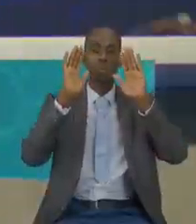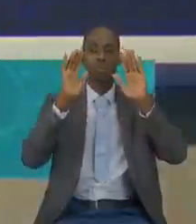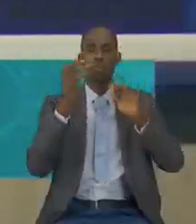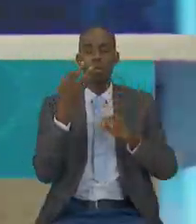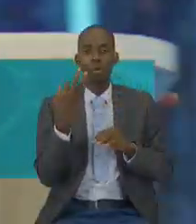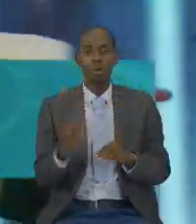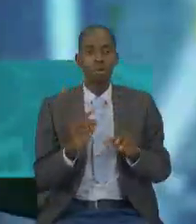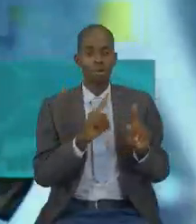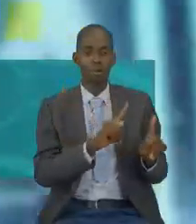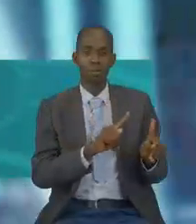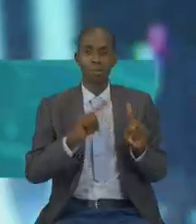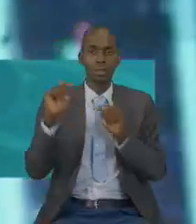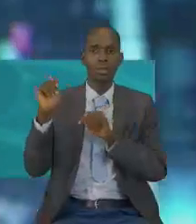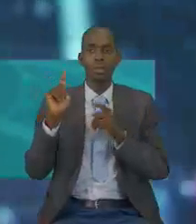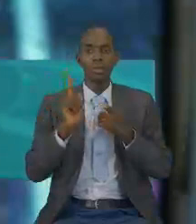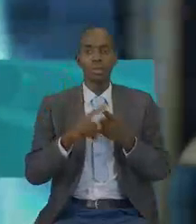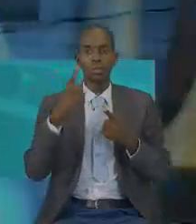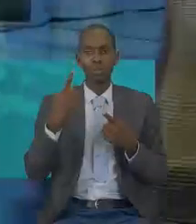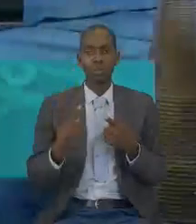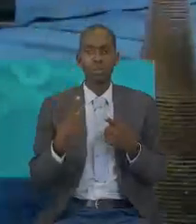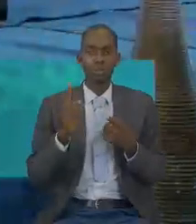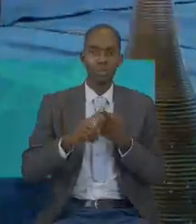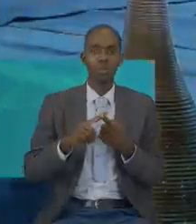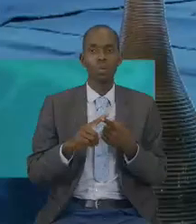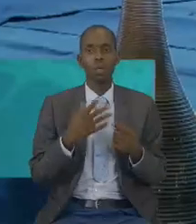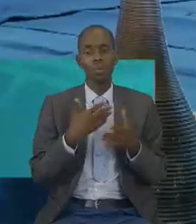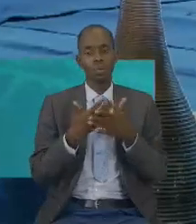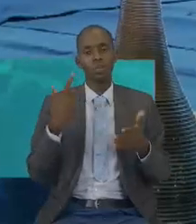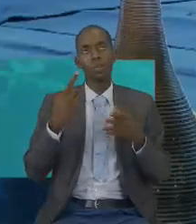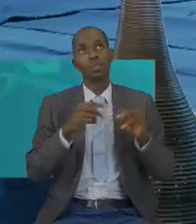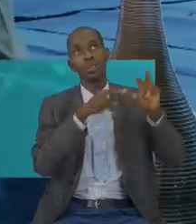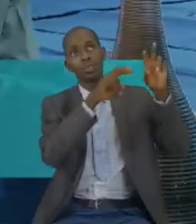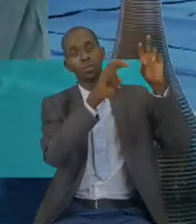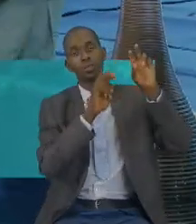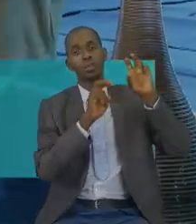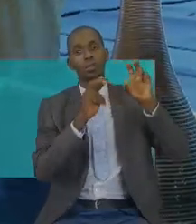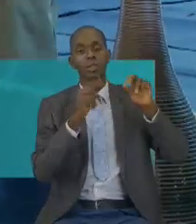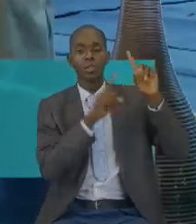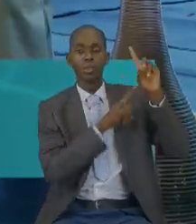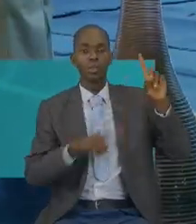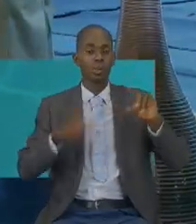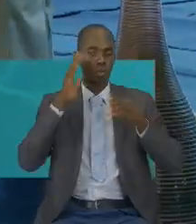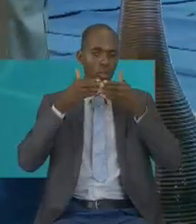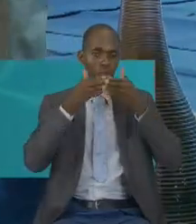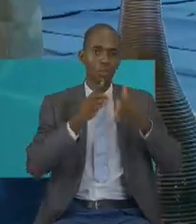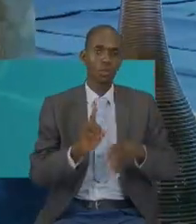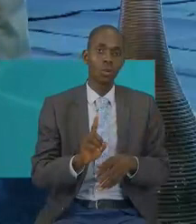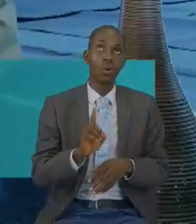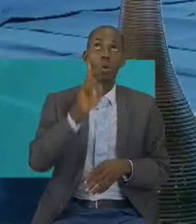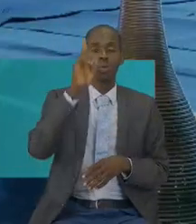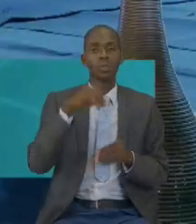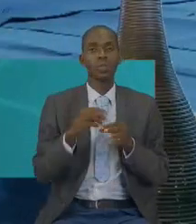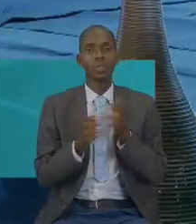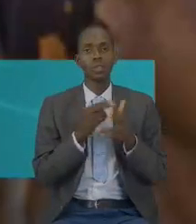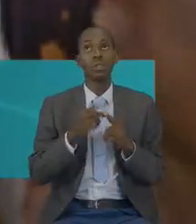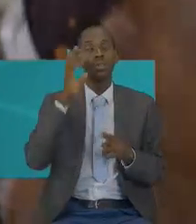to the throne. Translation before the throne. The Lord will lift you up. He will take